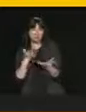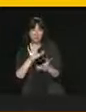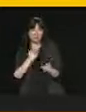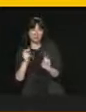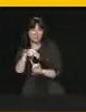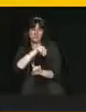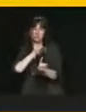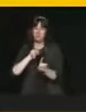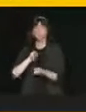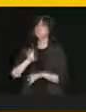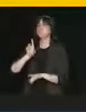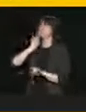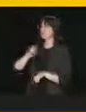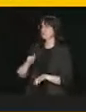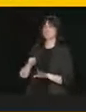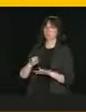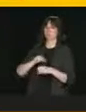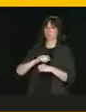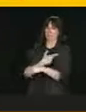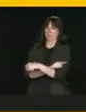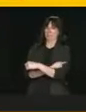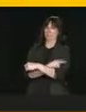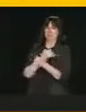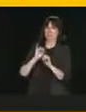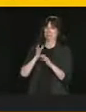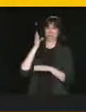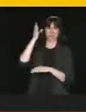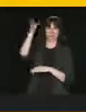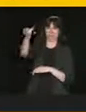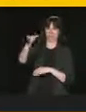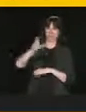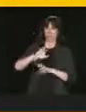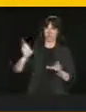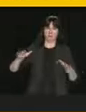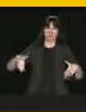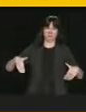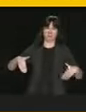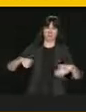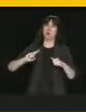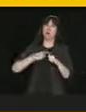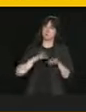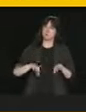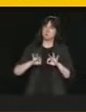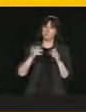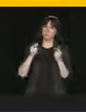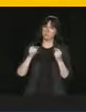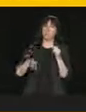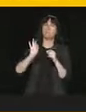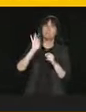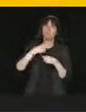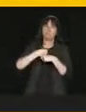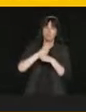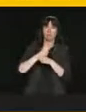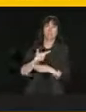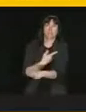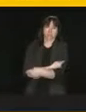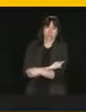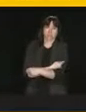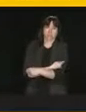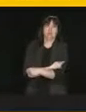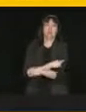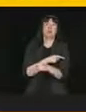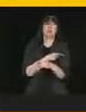way from having a vaccine. And just finding the vaccine is the first step. The next step will be producing